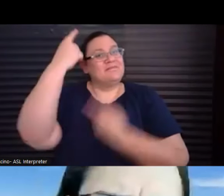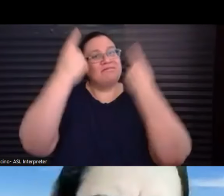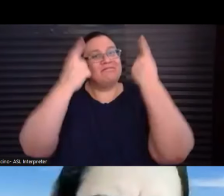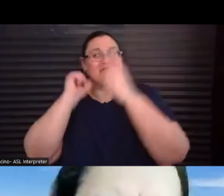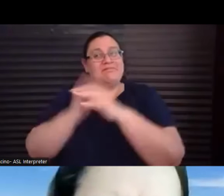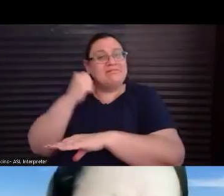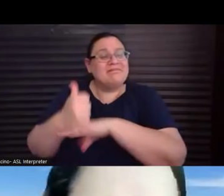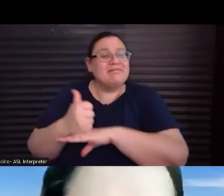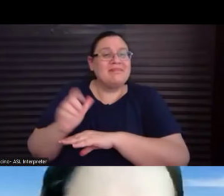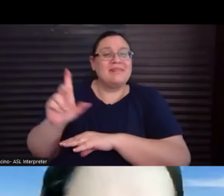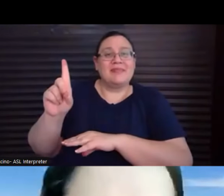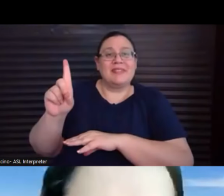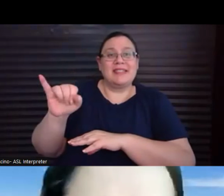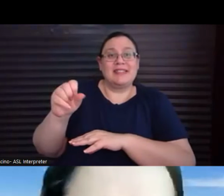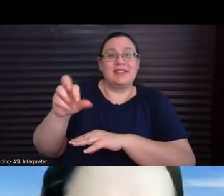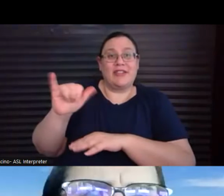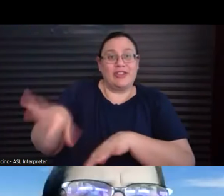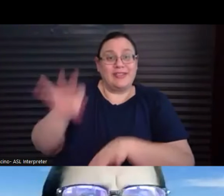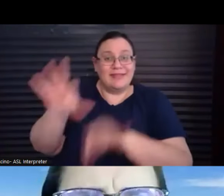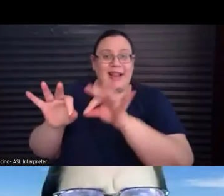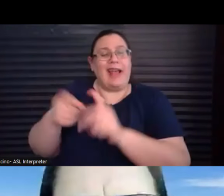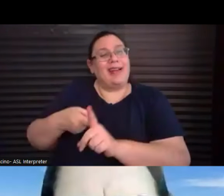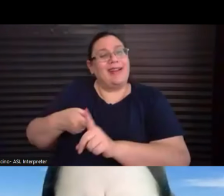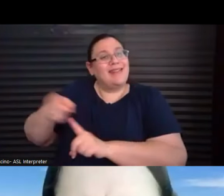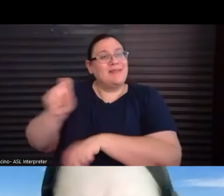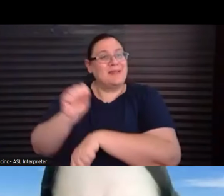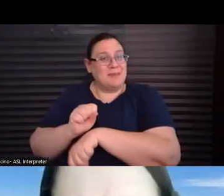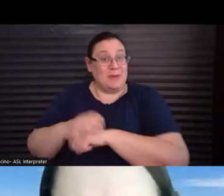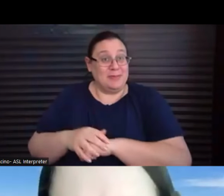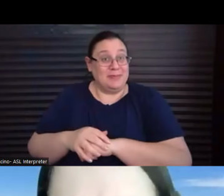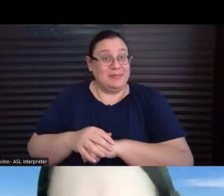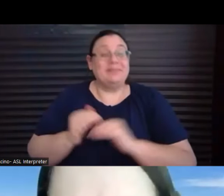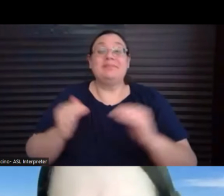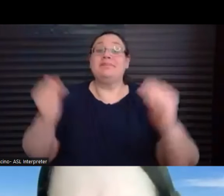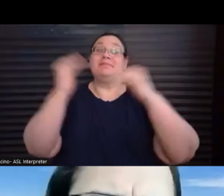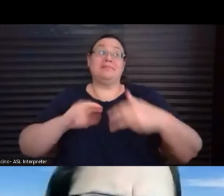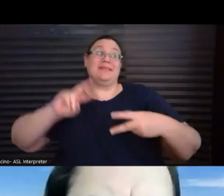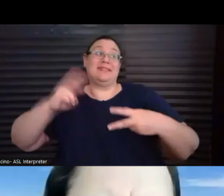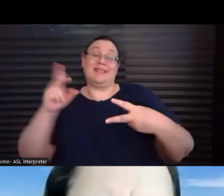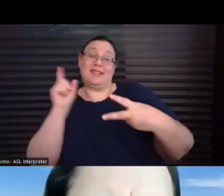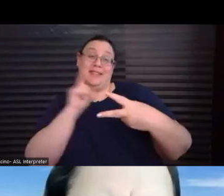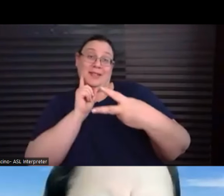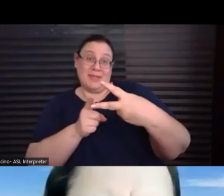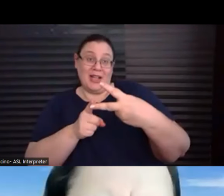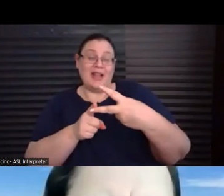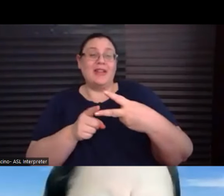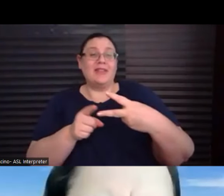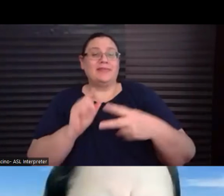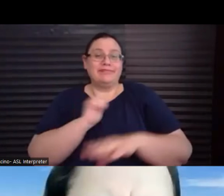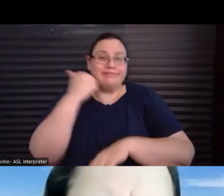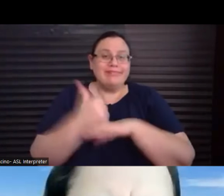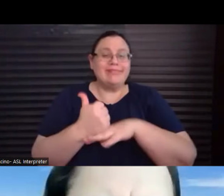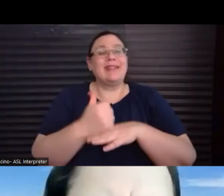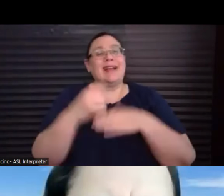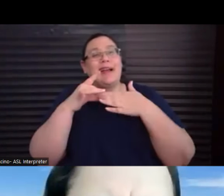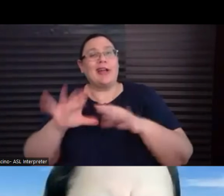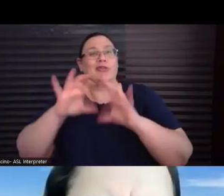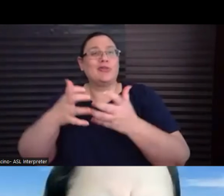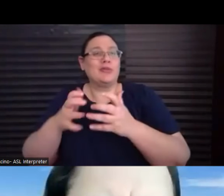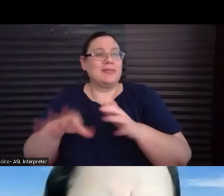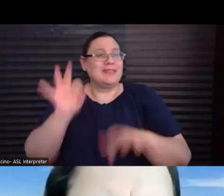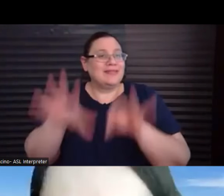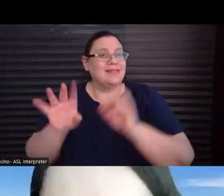customized employment. The second objective is implement guided group discovery, adapted as needed to